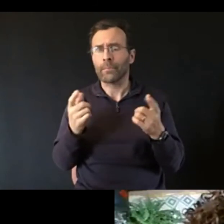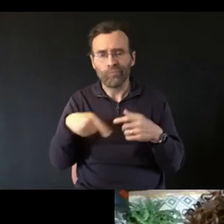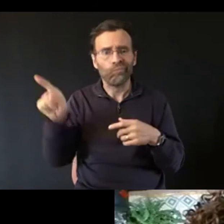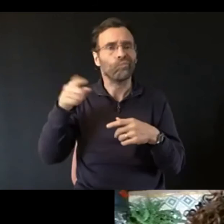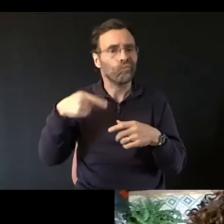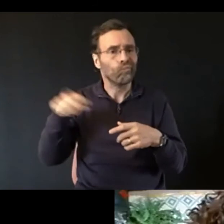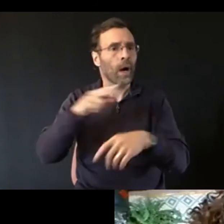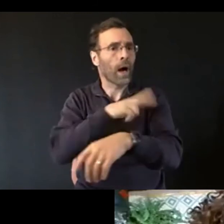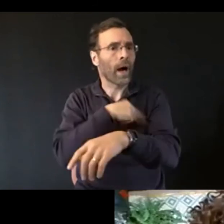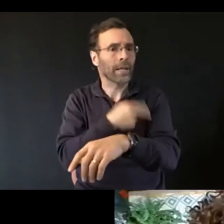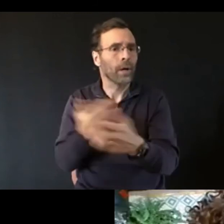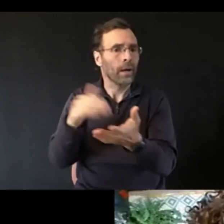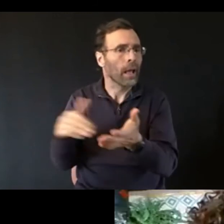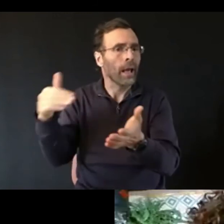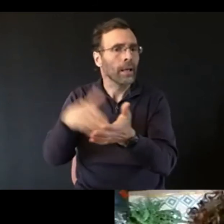hospitalizations